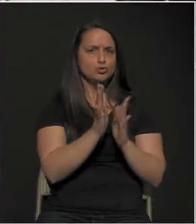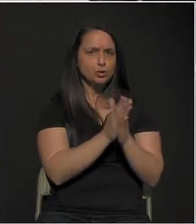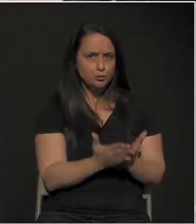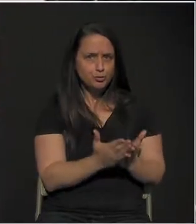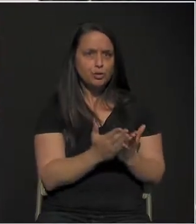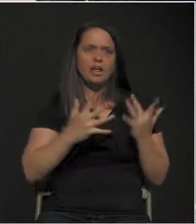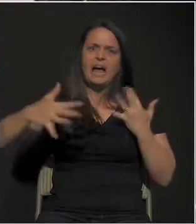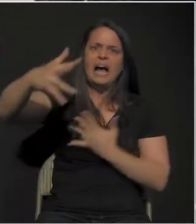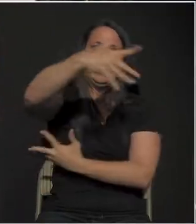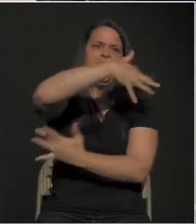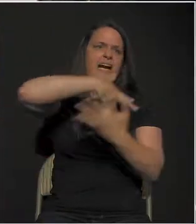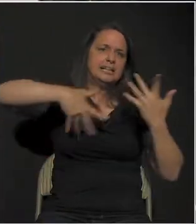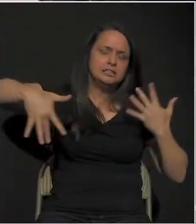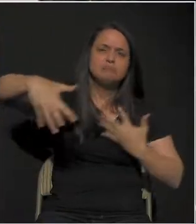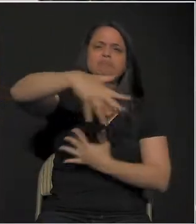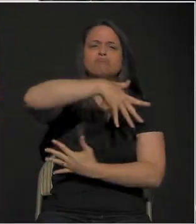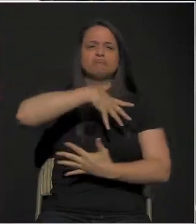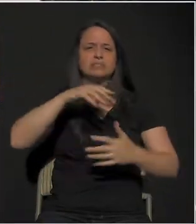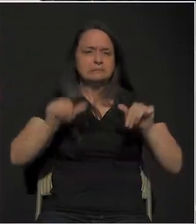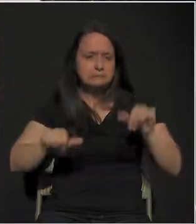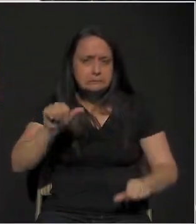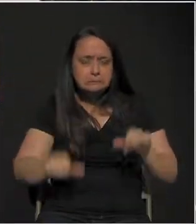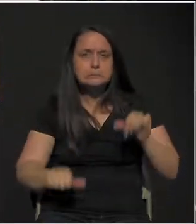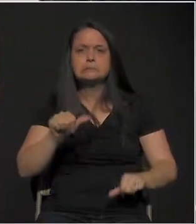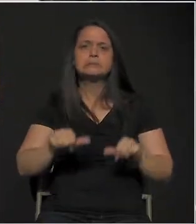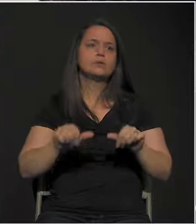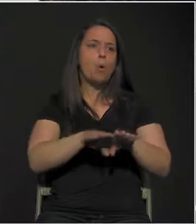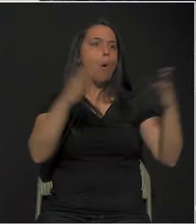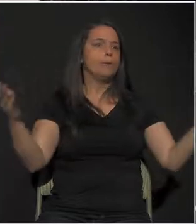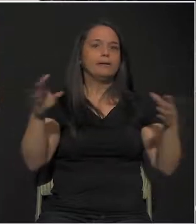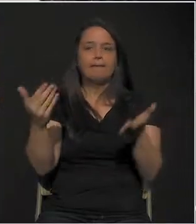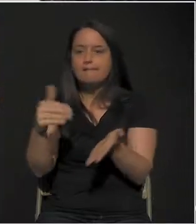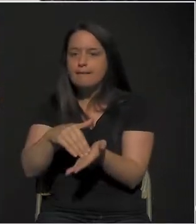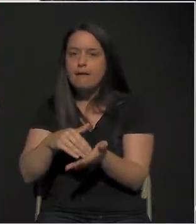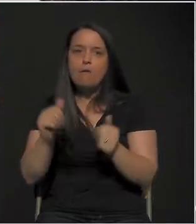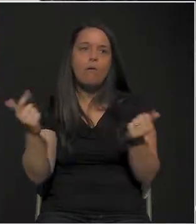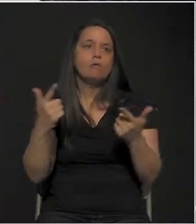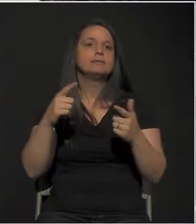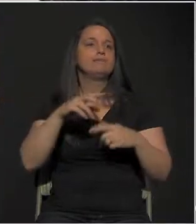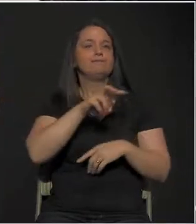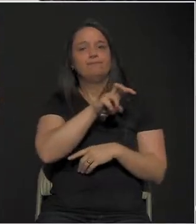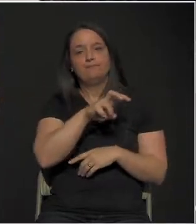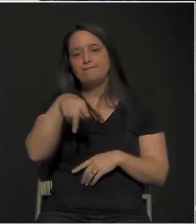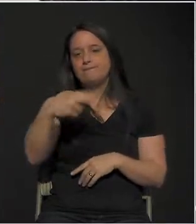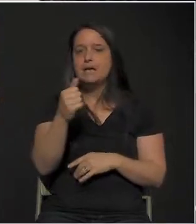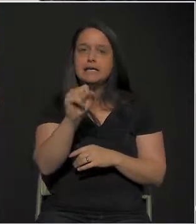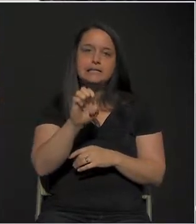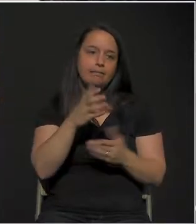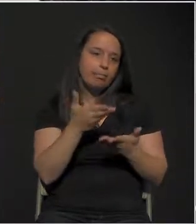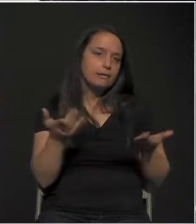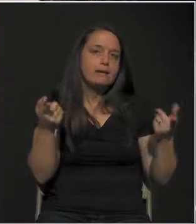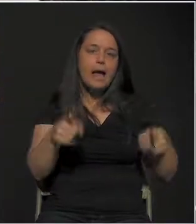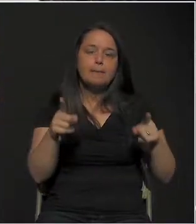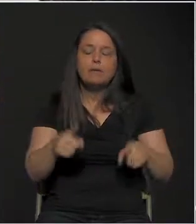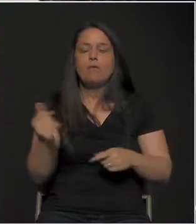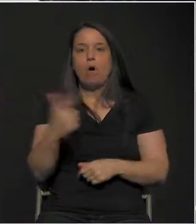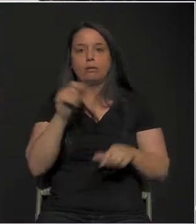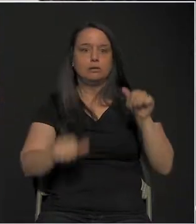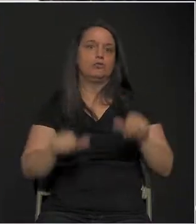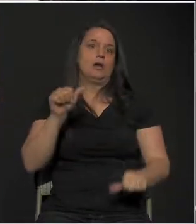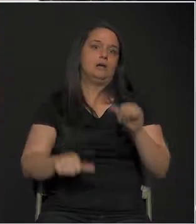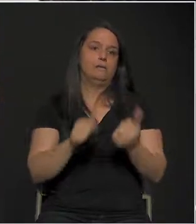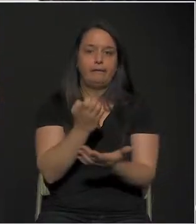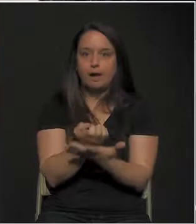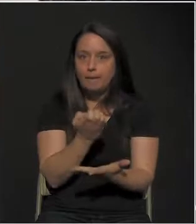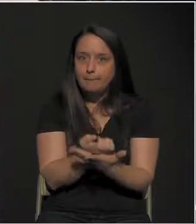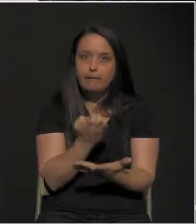amidst all of these glitches, amidst all of these regathering, reopening, all of these phase things that are happening, and all of the uncertainty in the